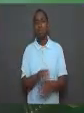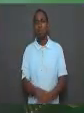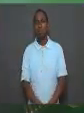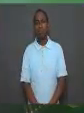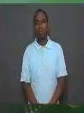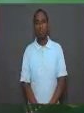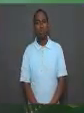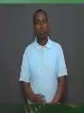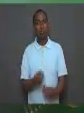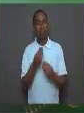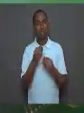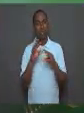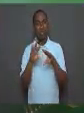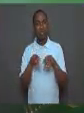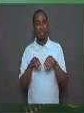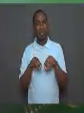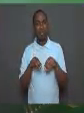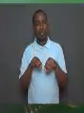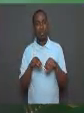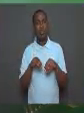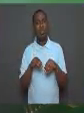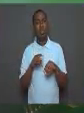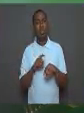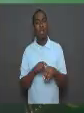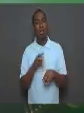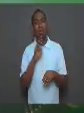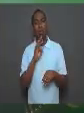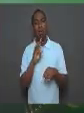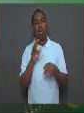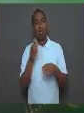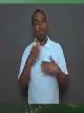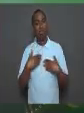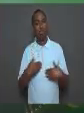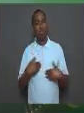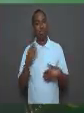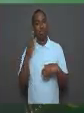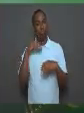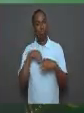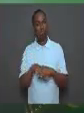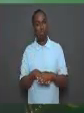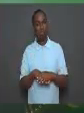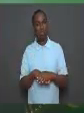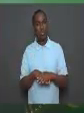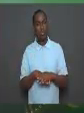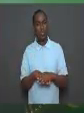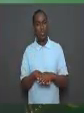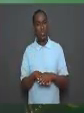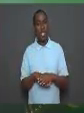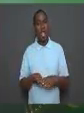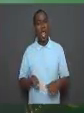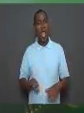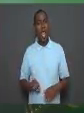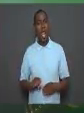taking food and liquids into our bodies, we expose our digestive